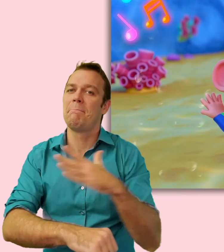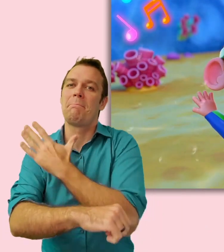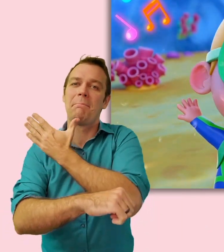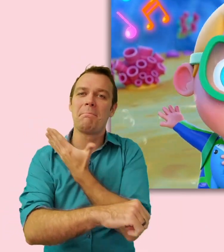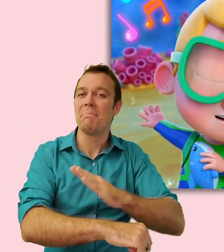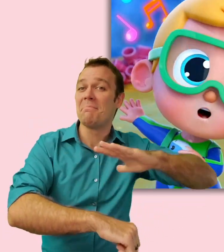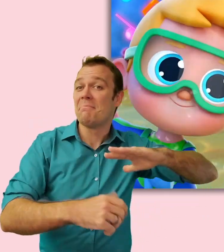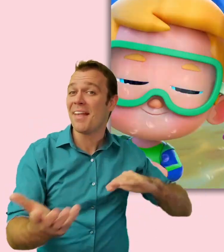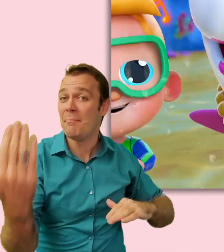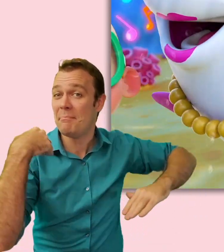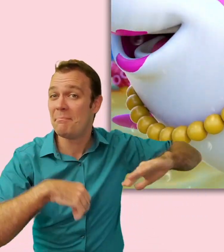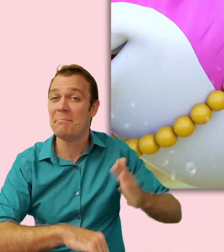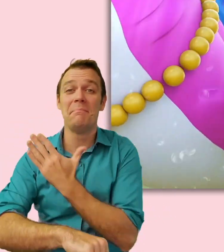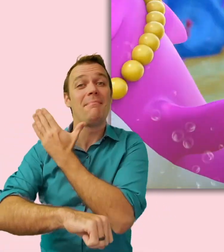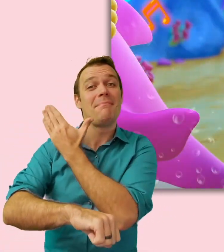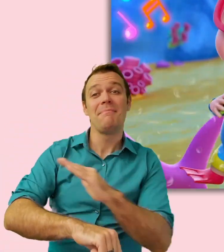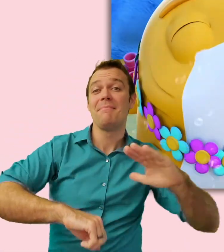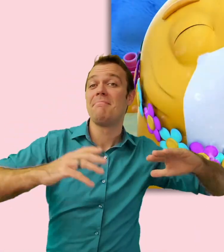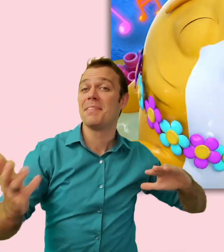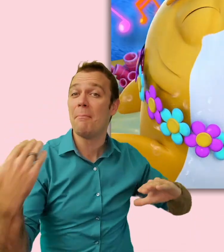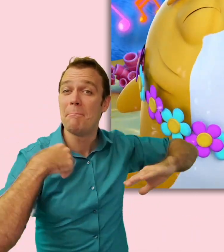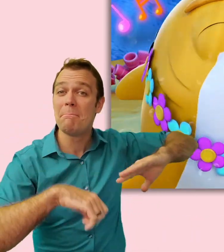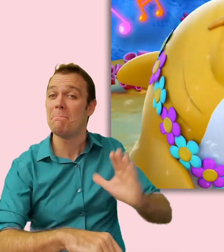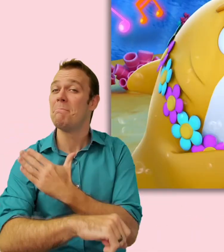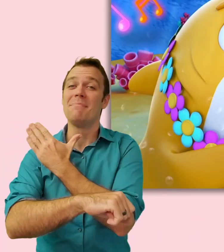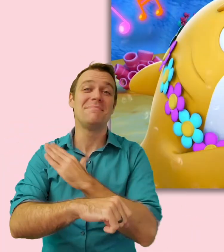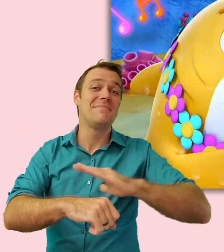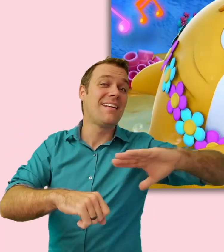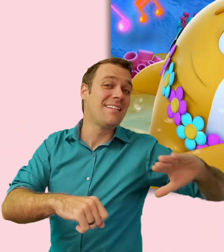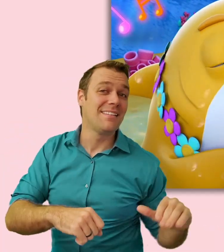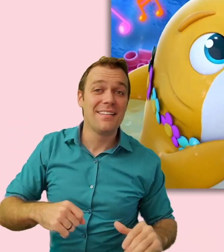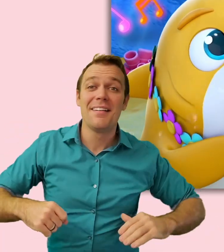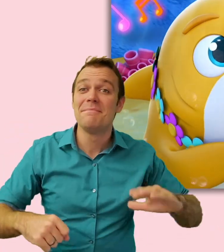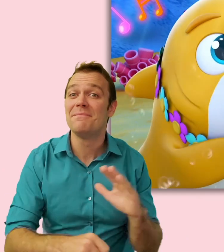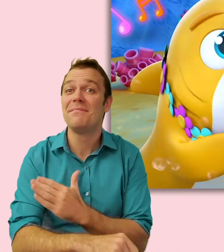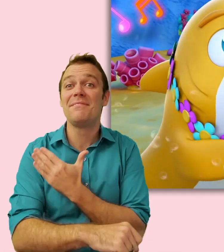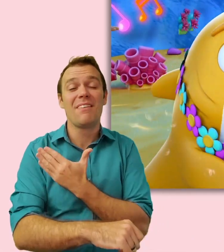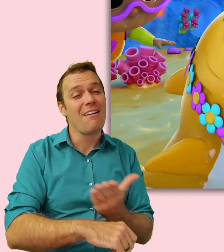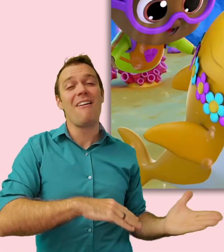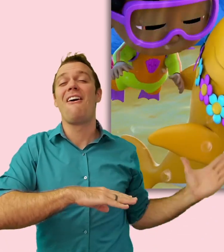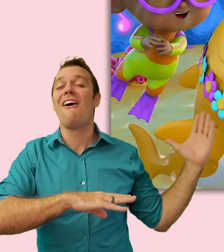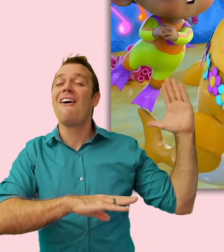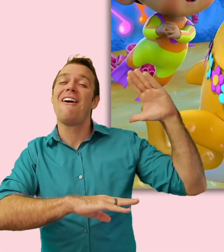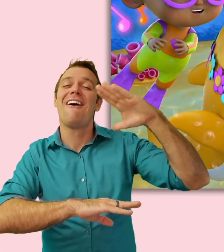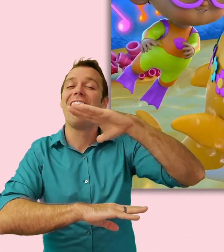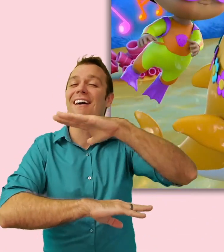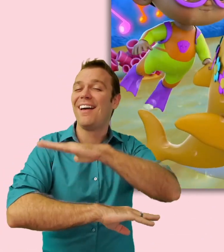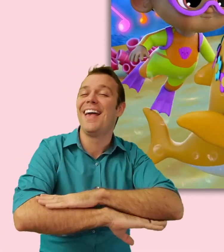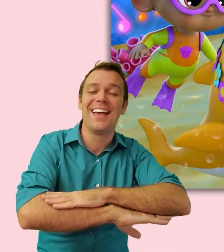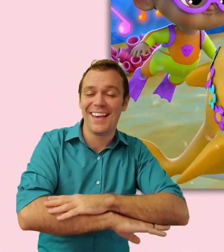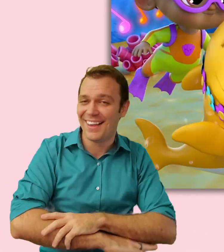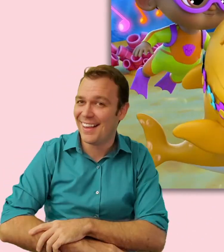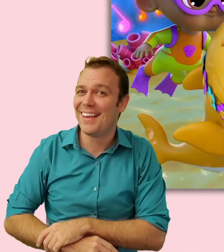song do do do do do. Sing a song do do do do do. Sing a song do do do do do. All day long.